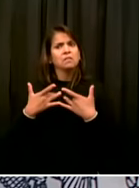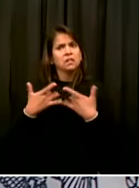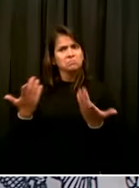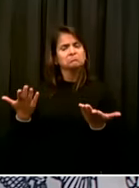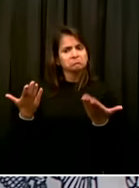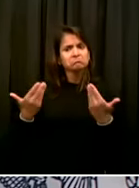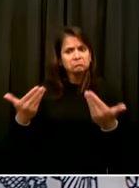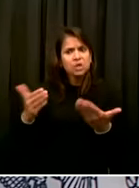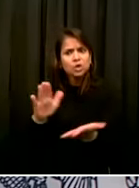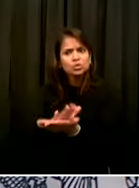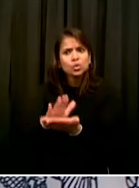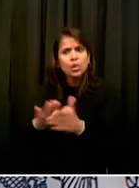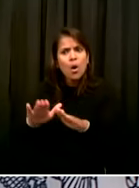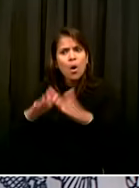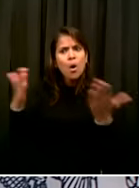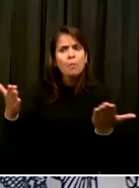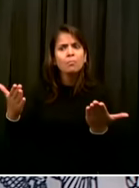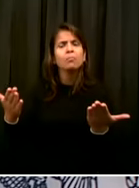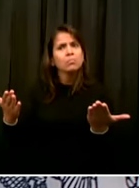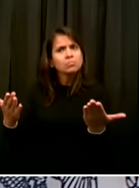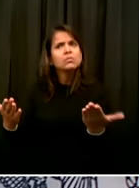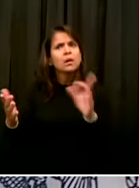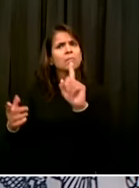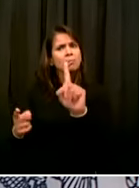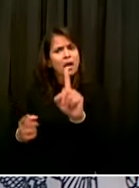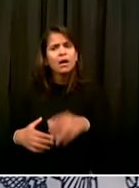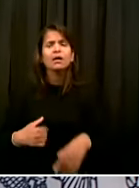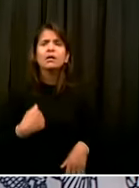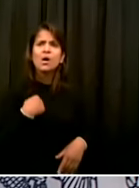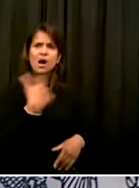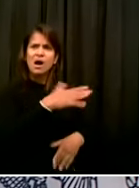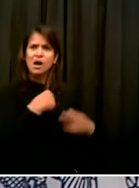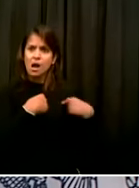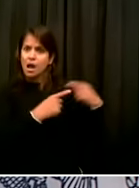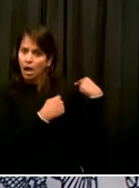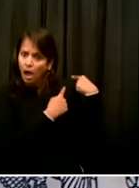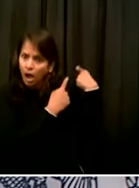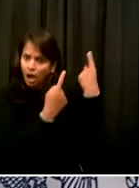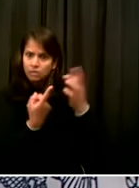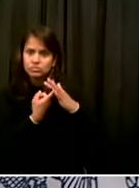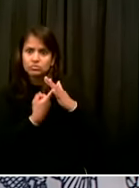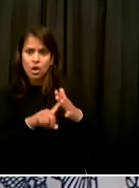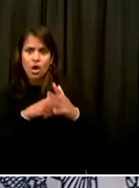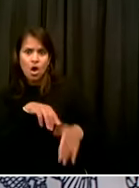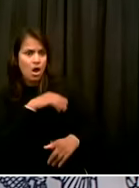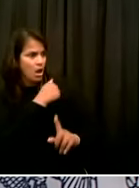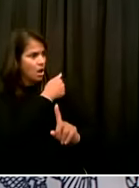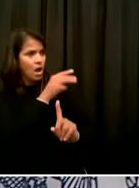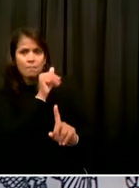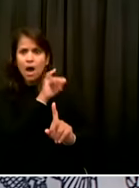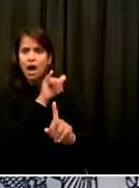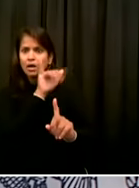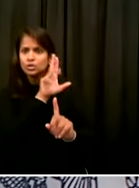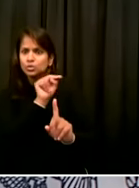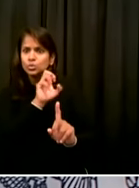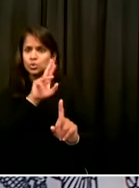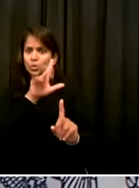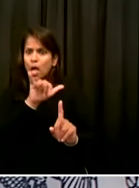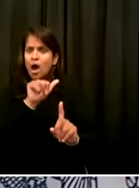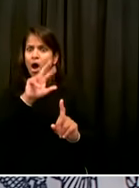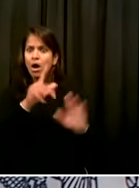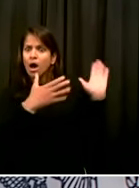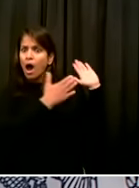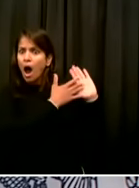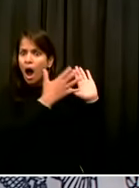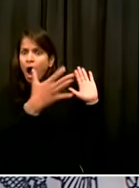schools safe. I cannot even give you the whole list because it's so long of all the measures being taken to make